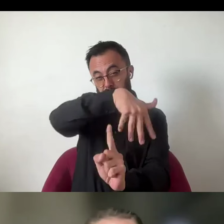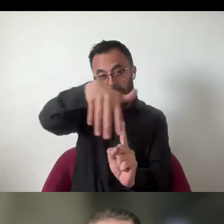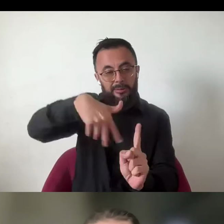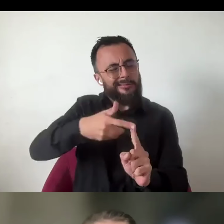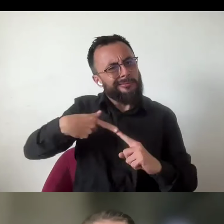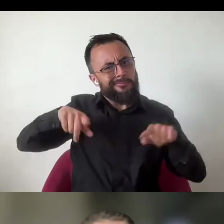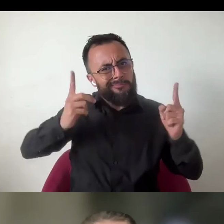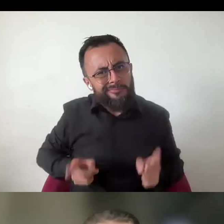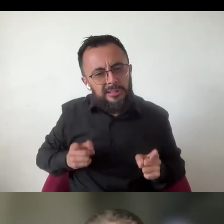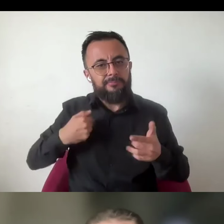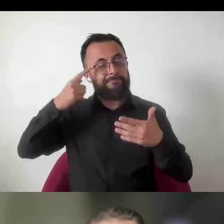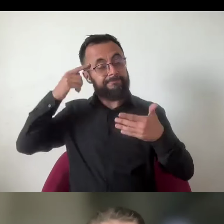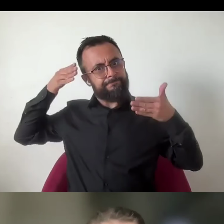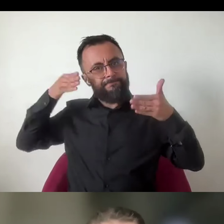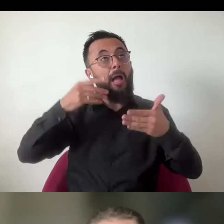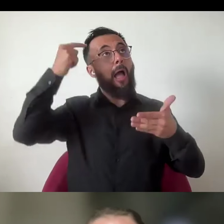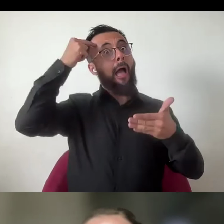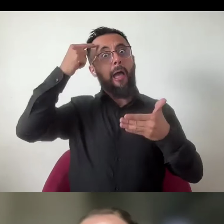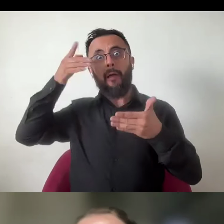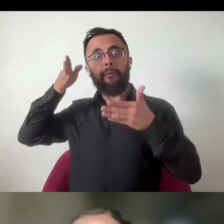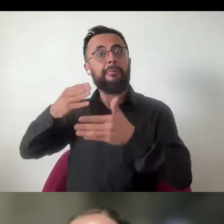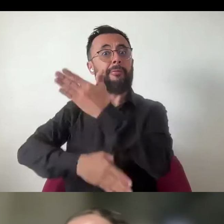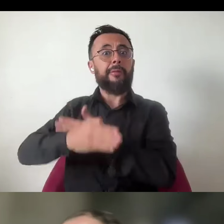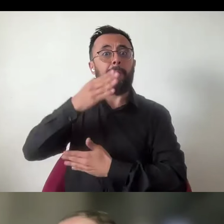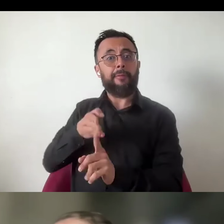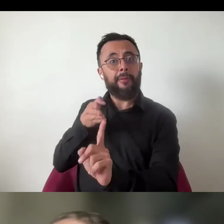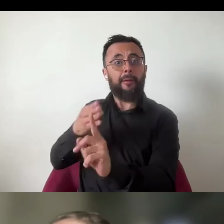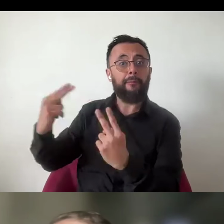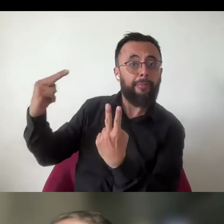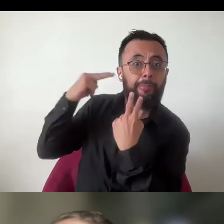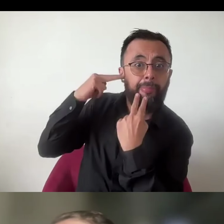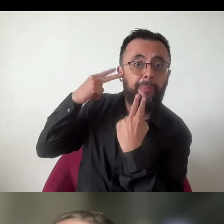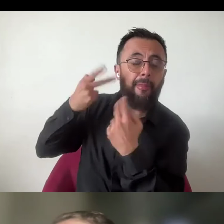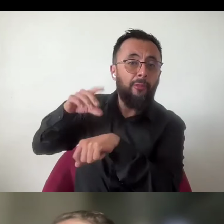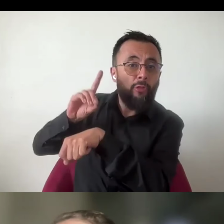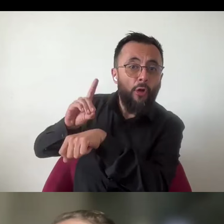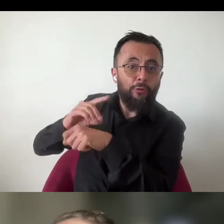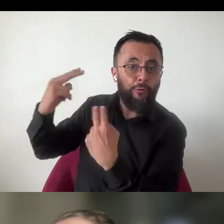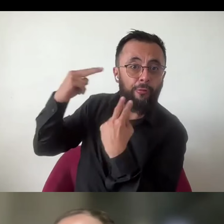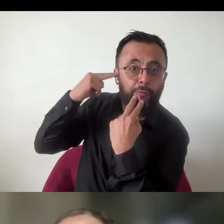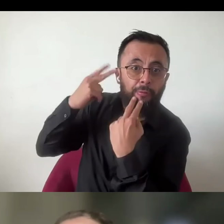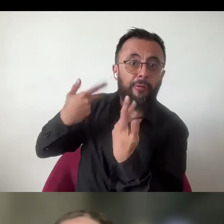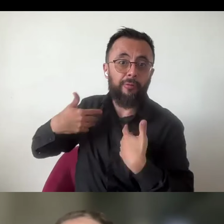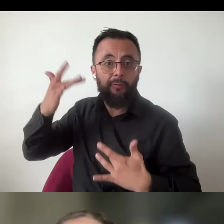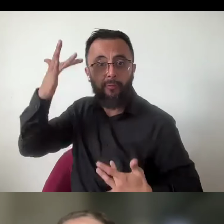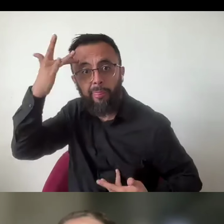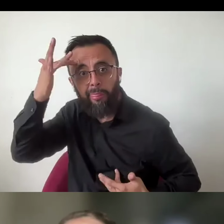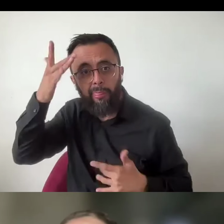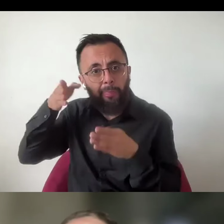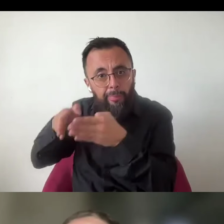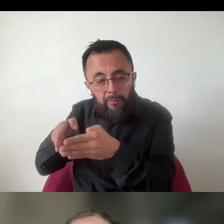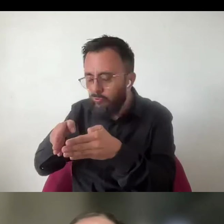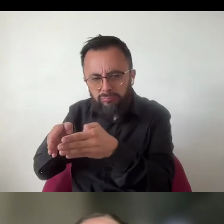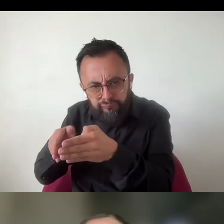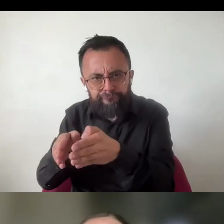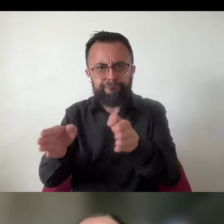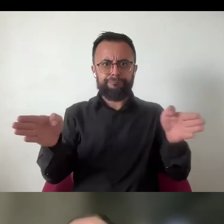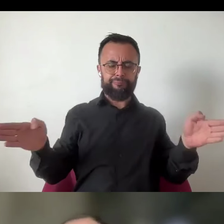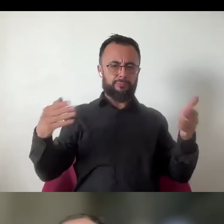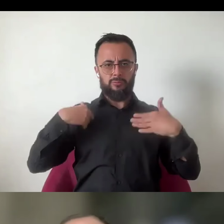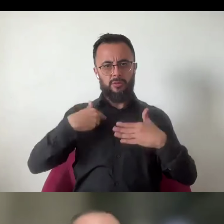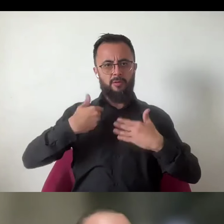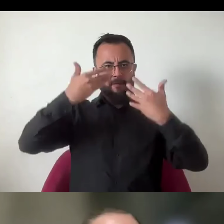medical model of like just the health condition. But the guide for action is